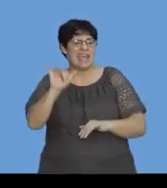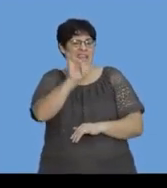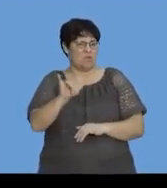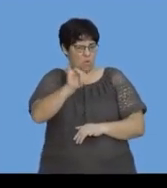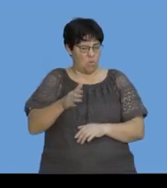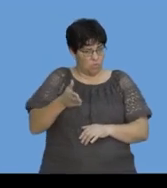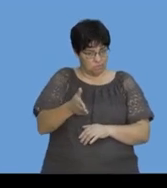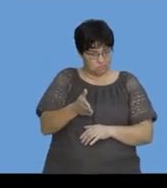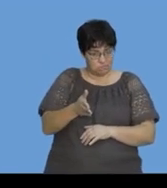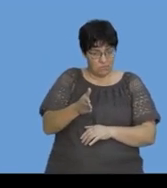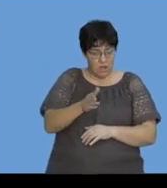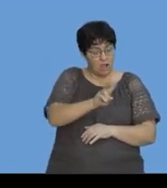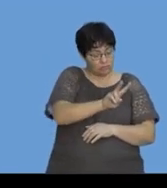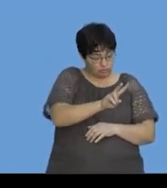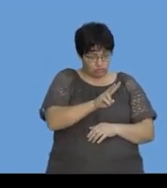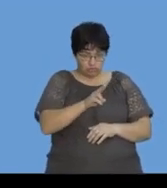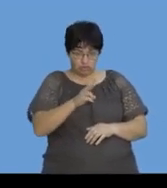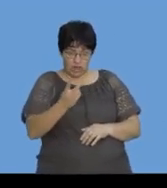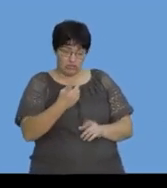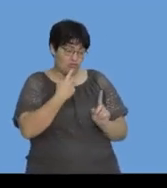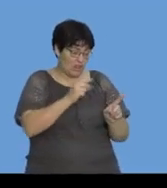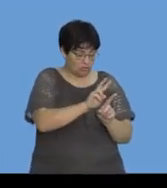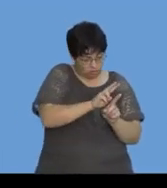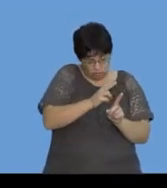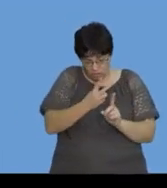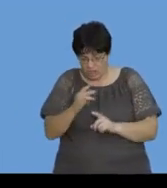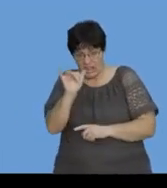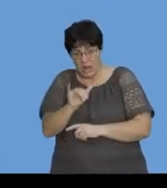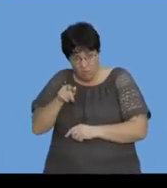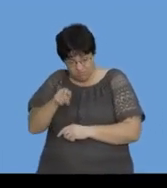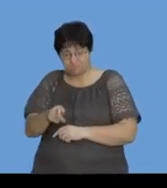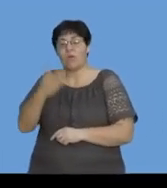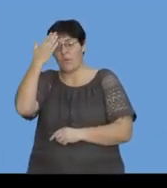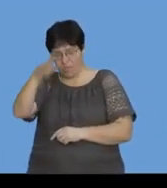to a cloudy yellow, right? If it goes to yellow,